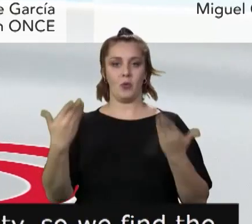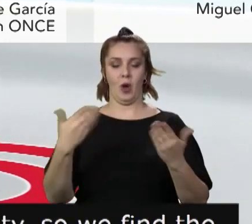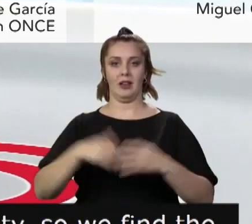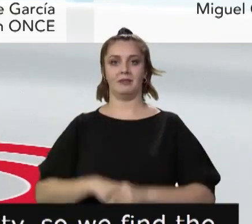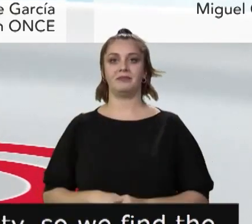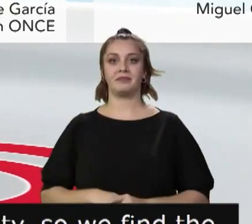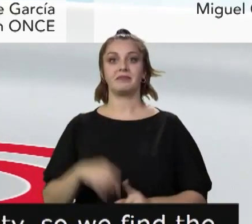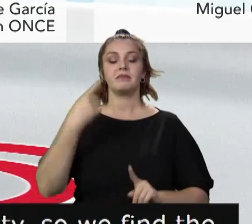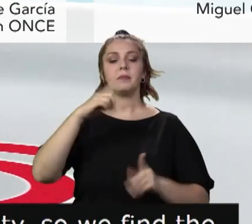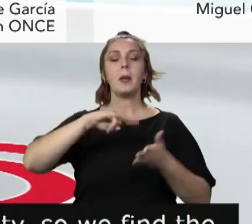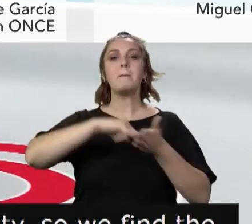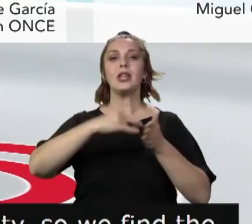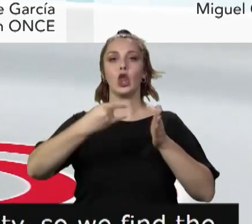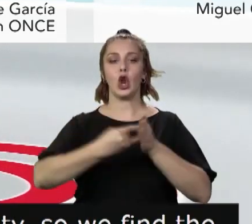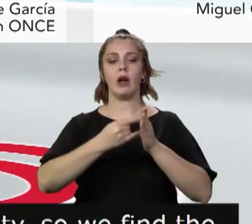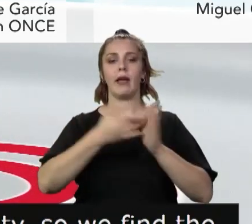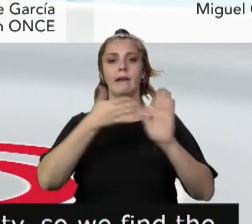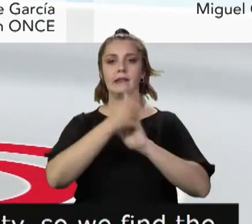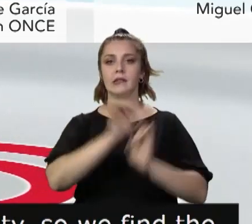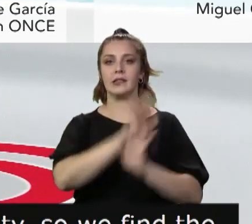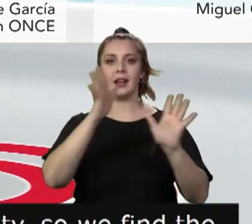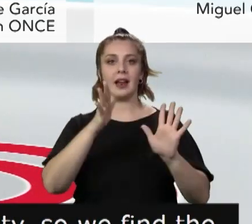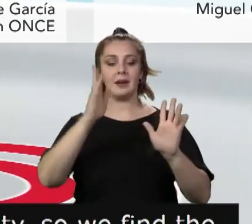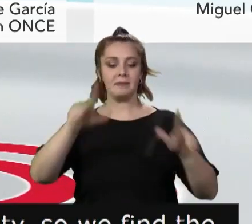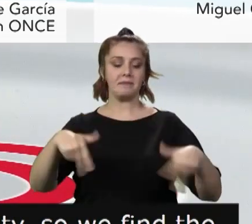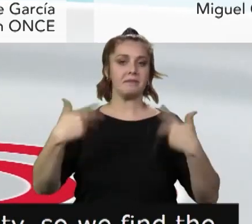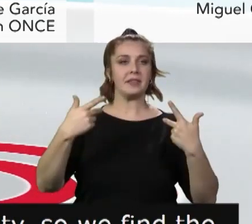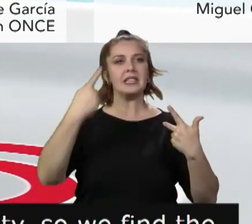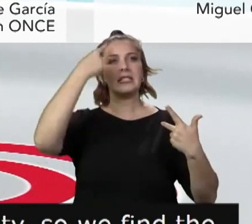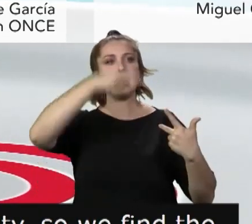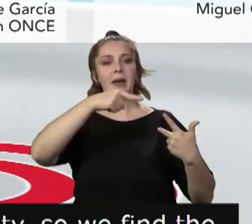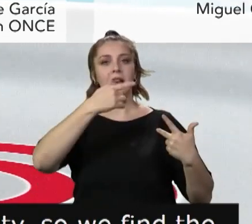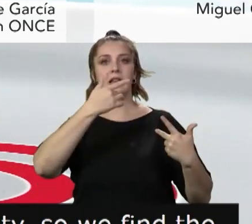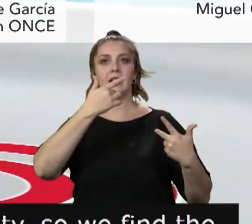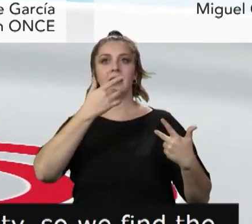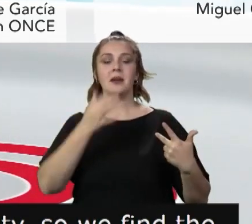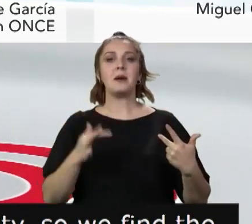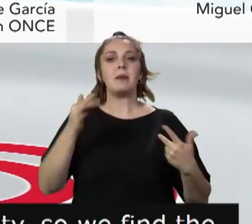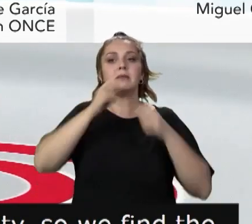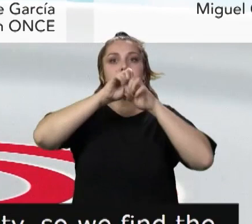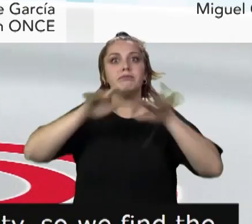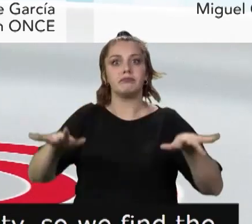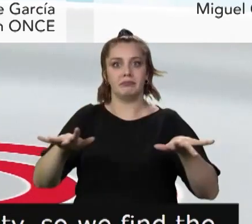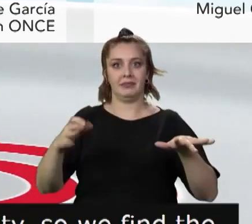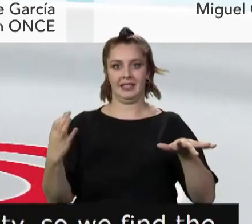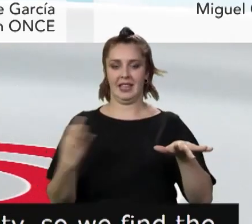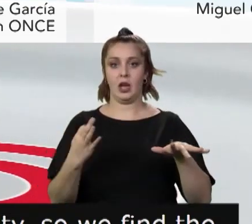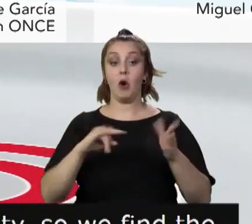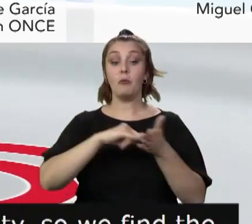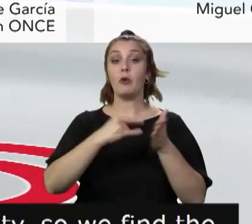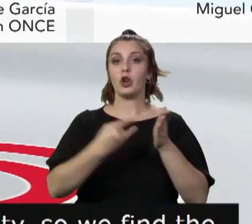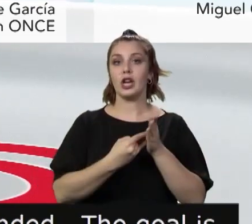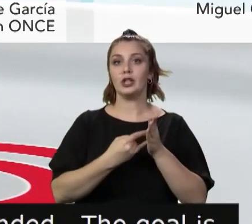was launched. Our goal is to define a methodology that will allow to identify and to